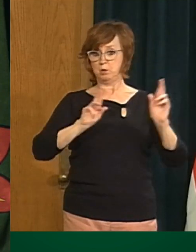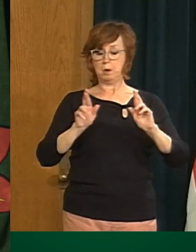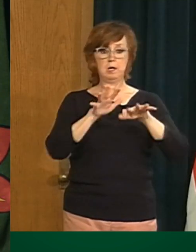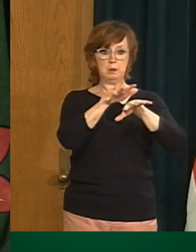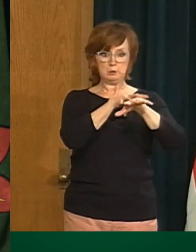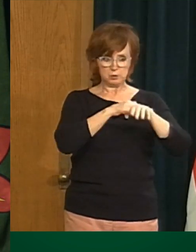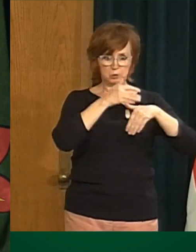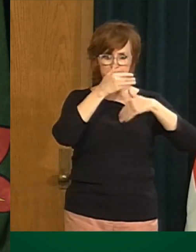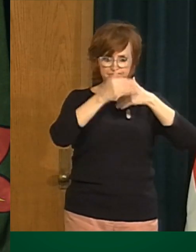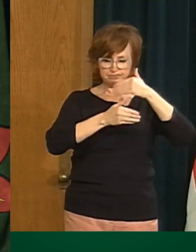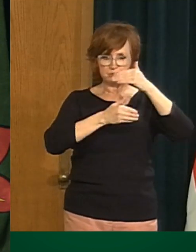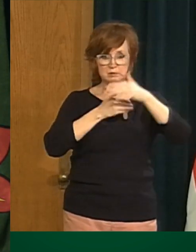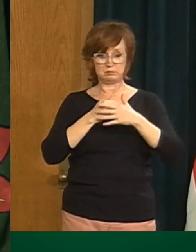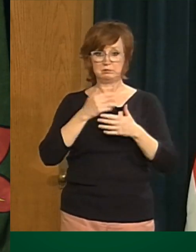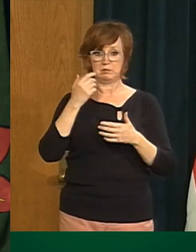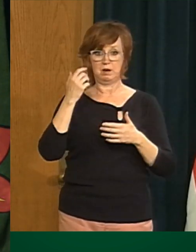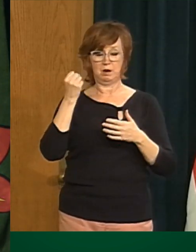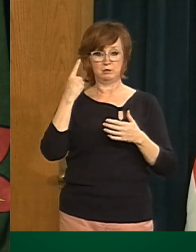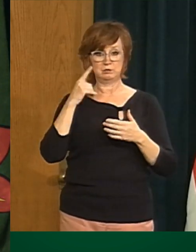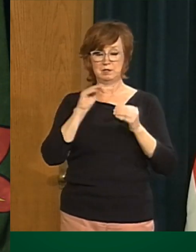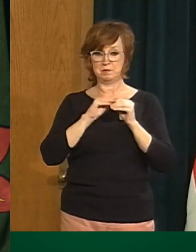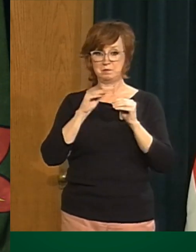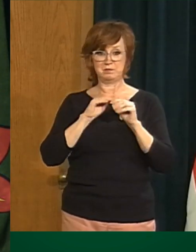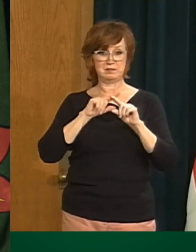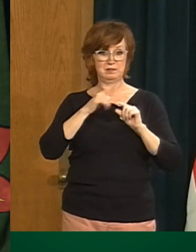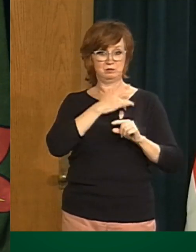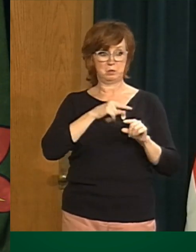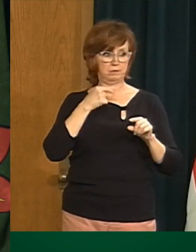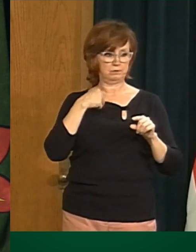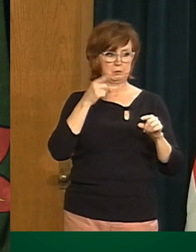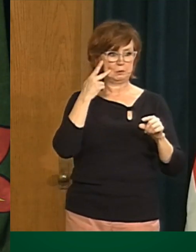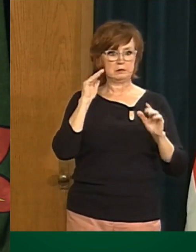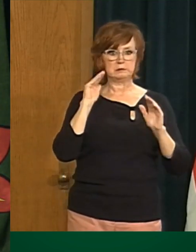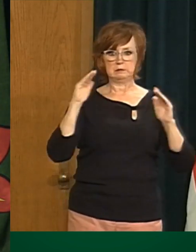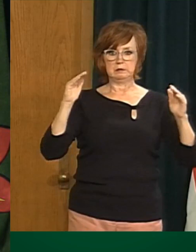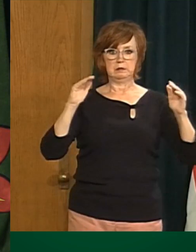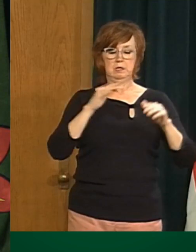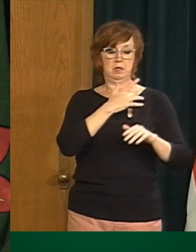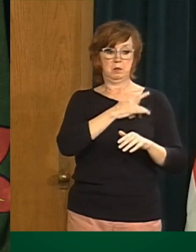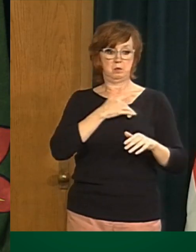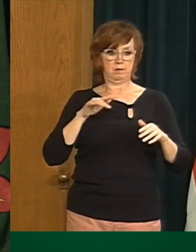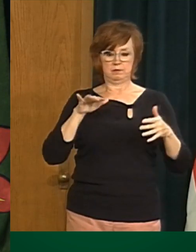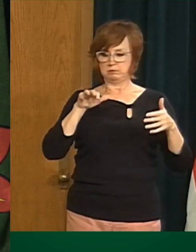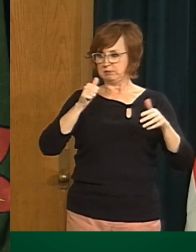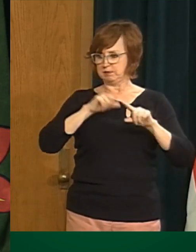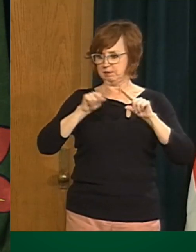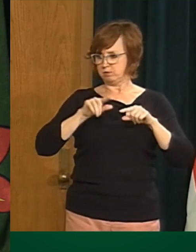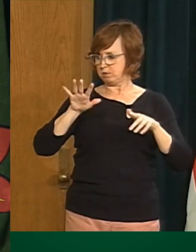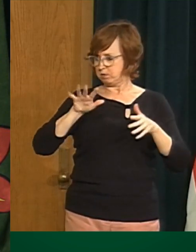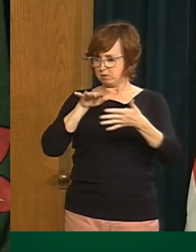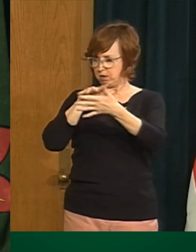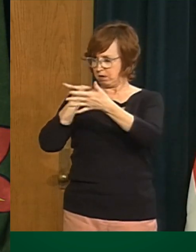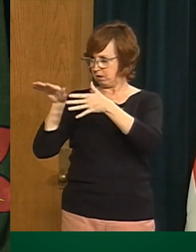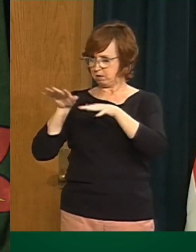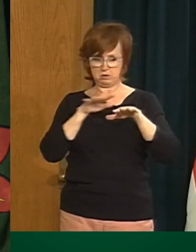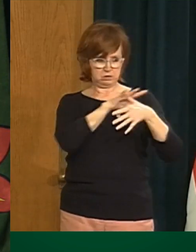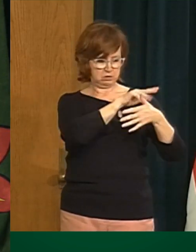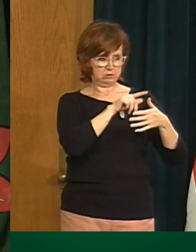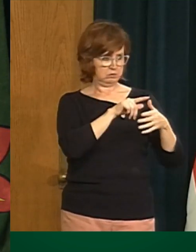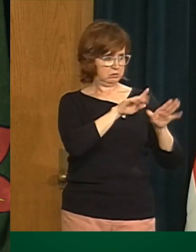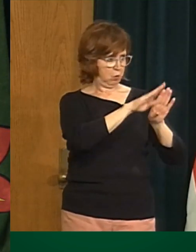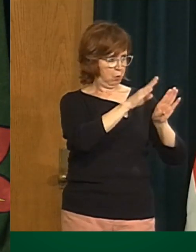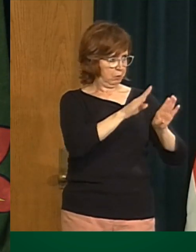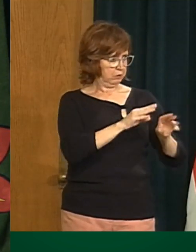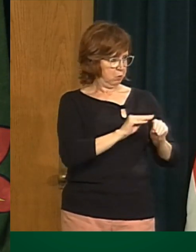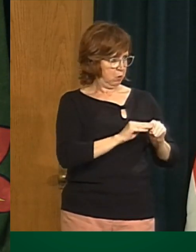moving quite more rapidly than Saskatchewan in opening a wider suite of businesses